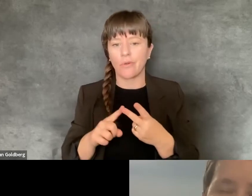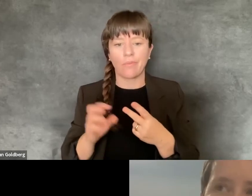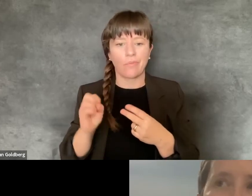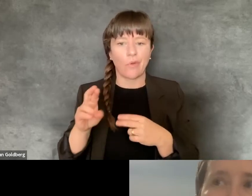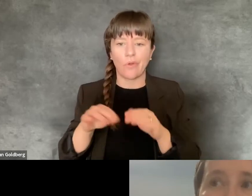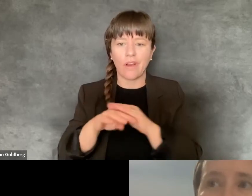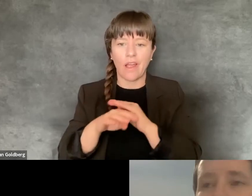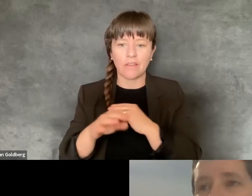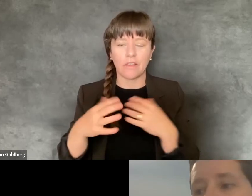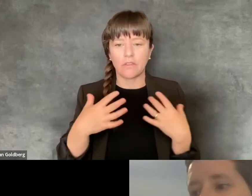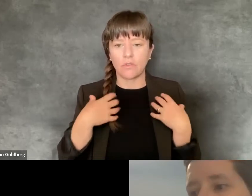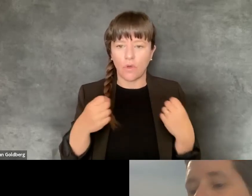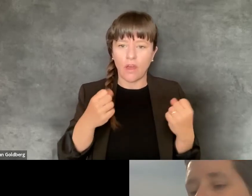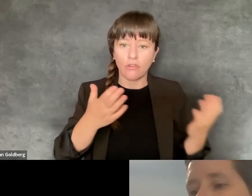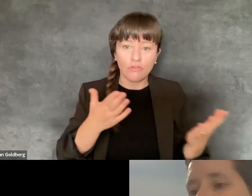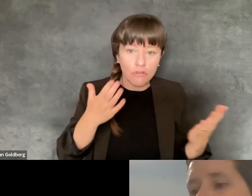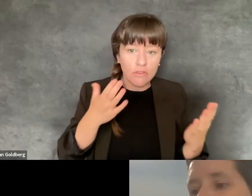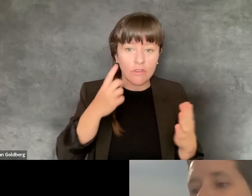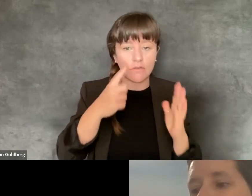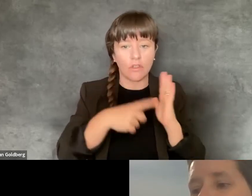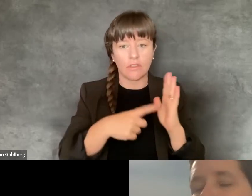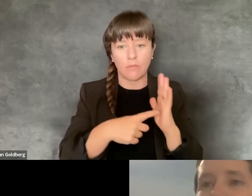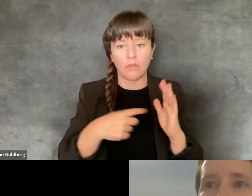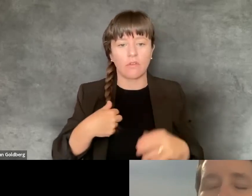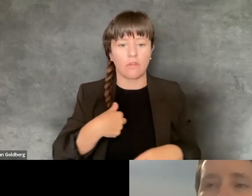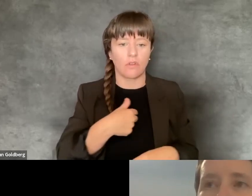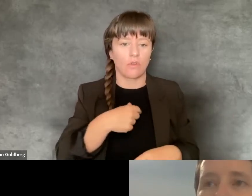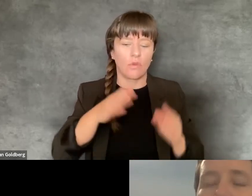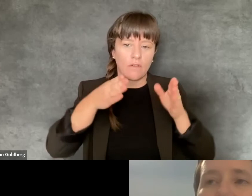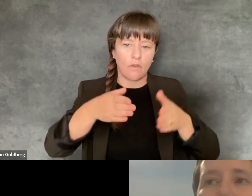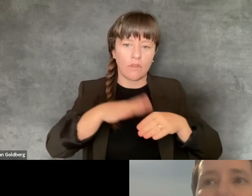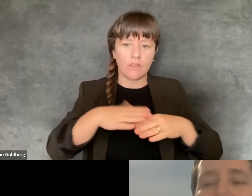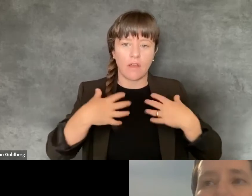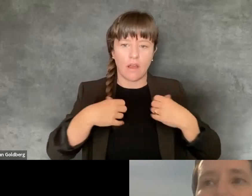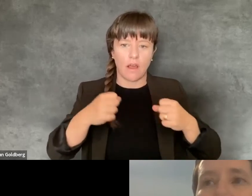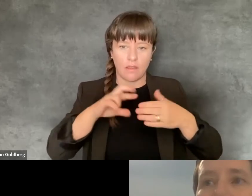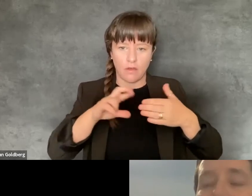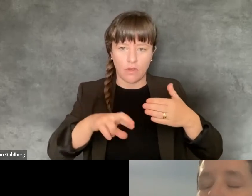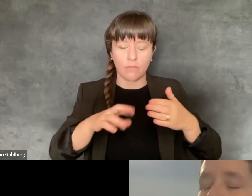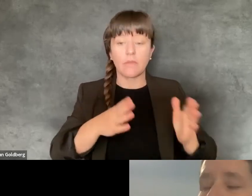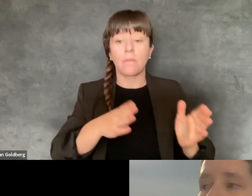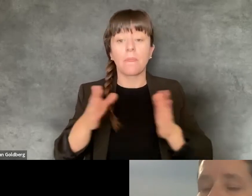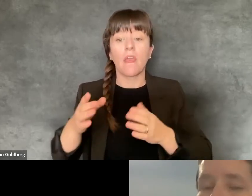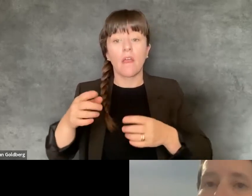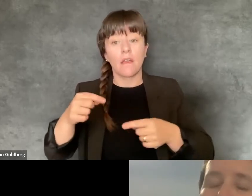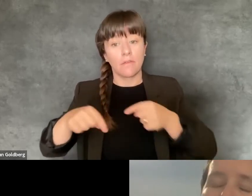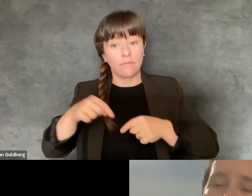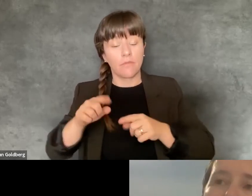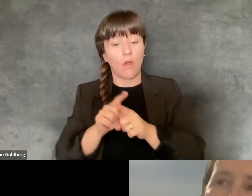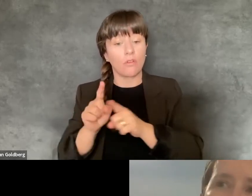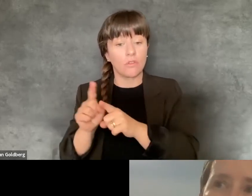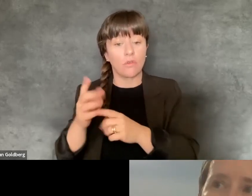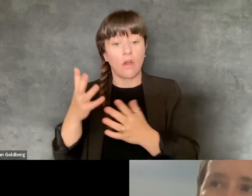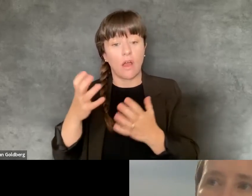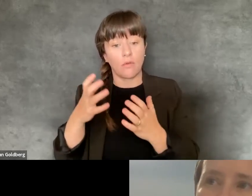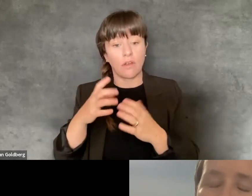access to health services, for example, since we focused on health outcomes. And then I also wanted to point back to some of what our